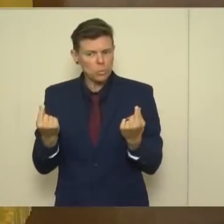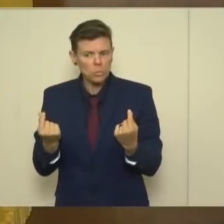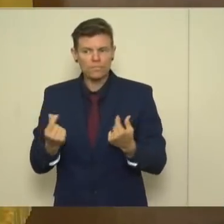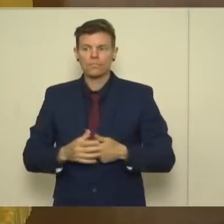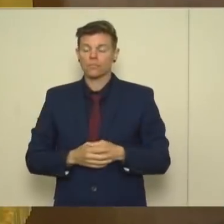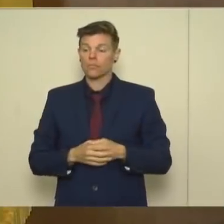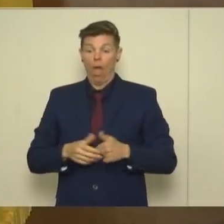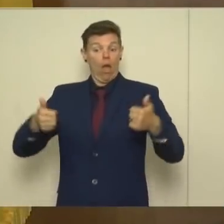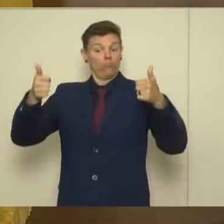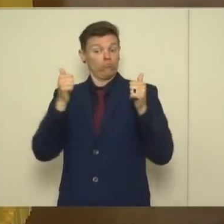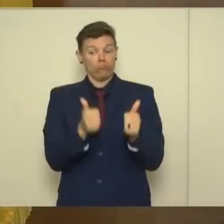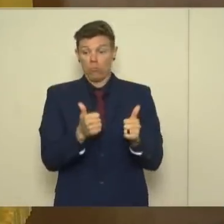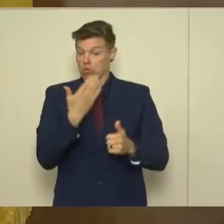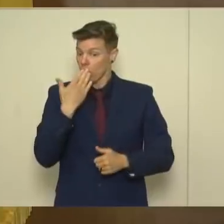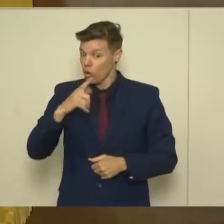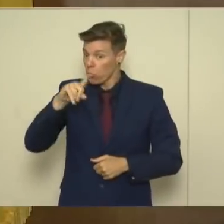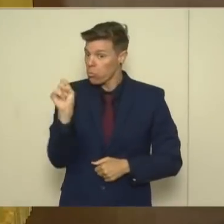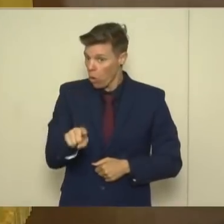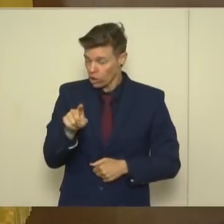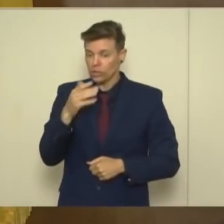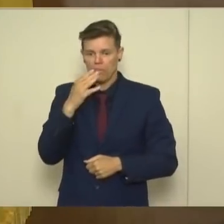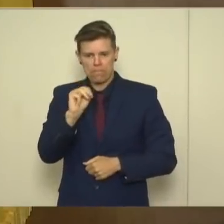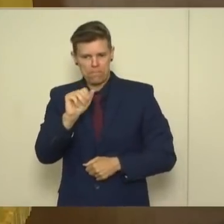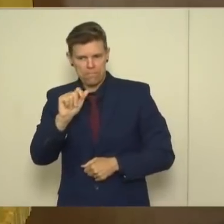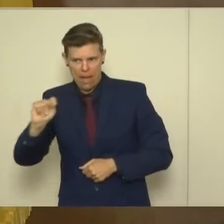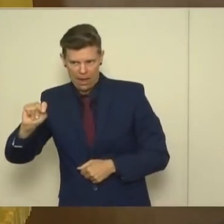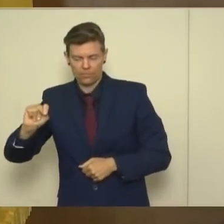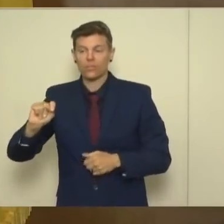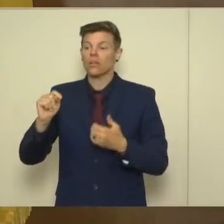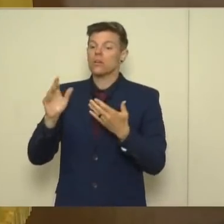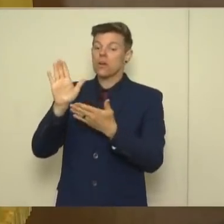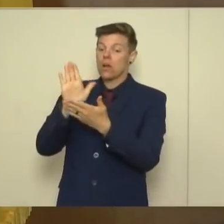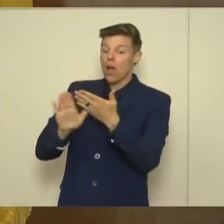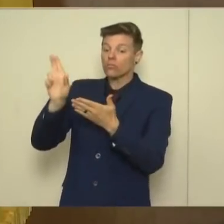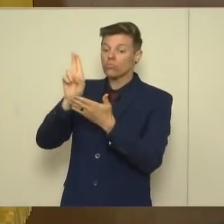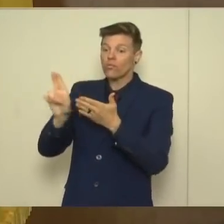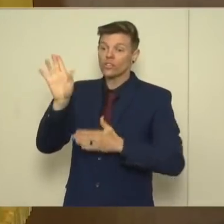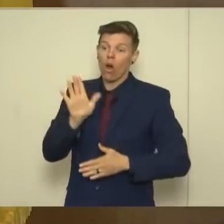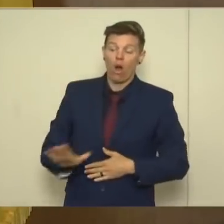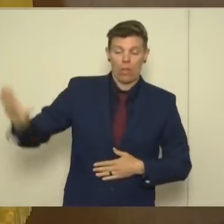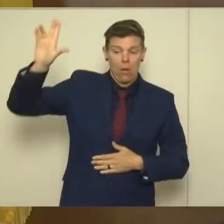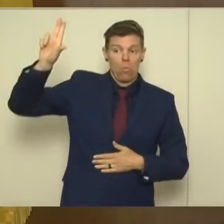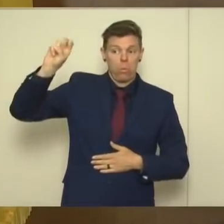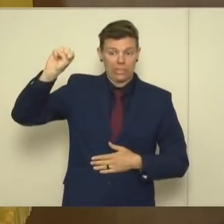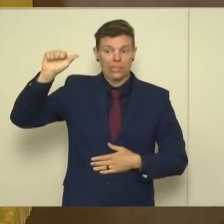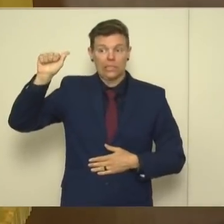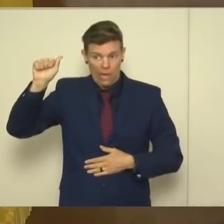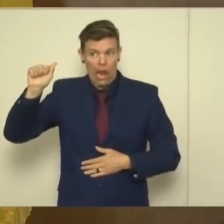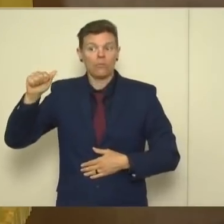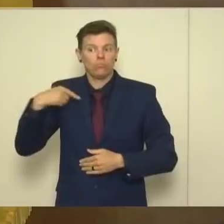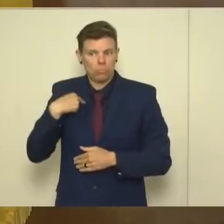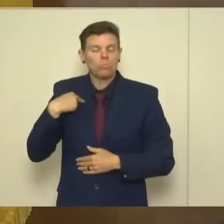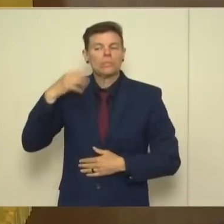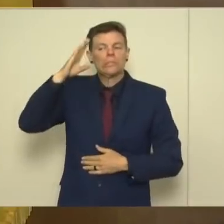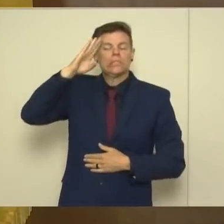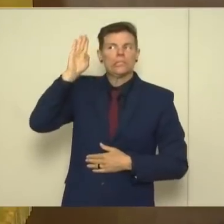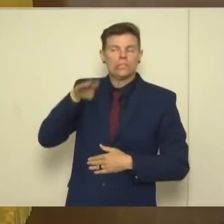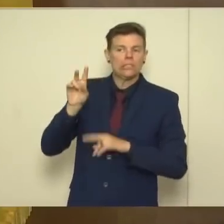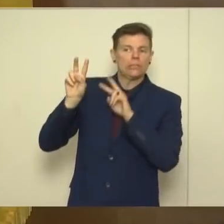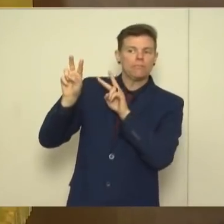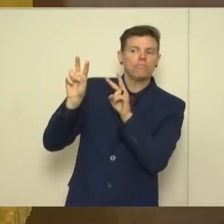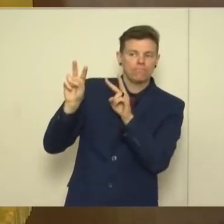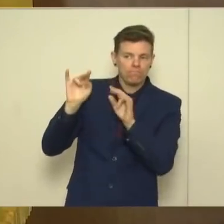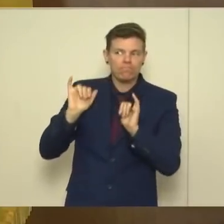question as we're looking at what's going on in higher education around the country. We know that bringing students who are very